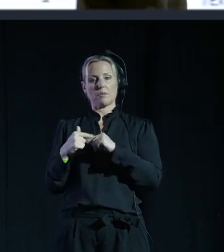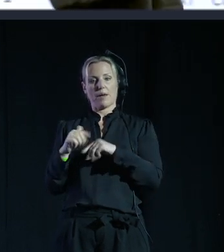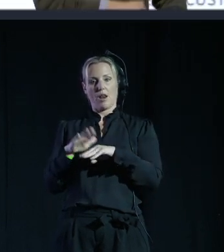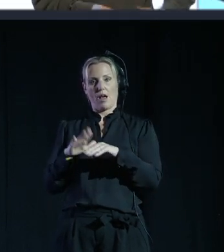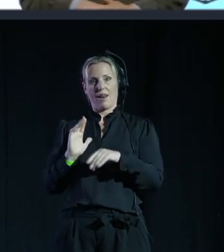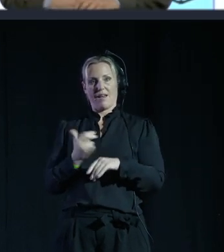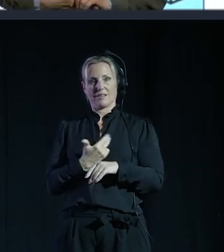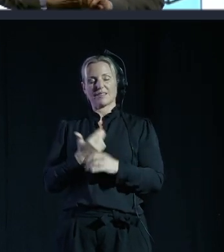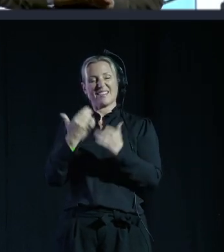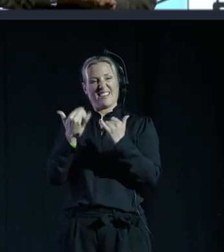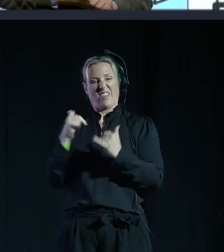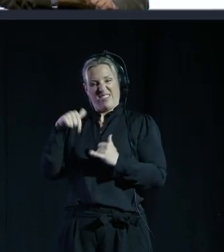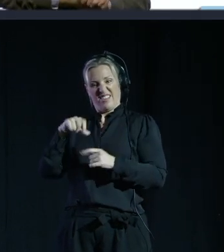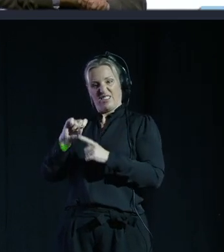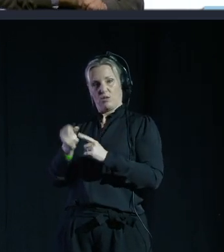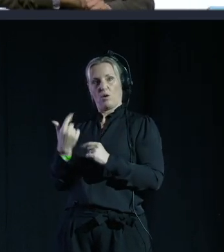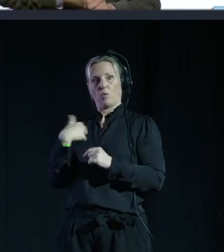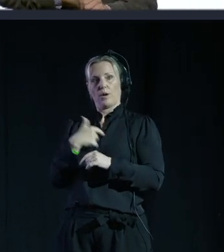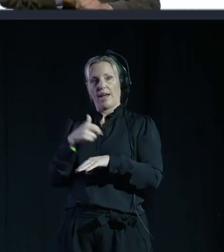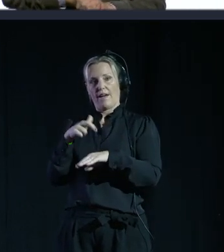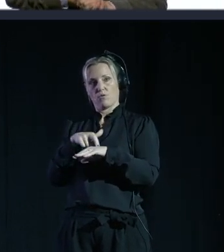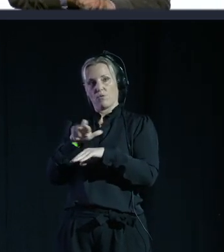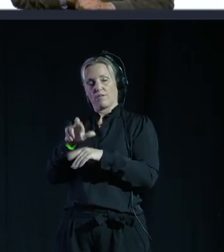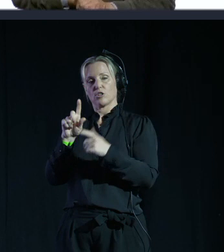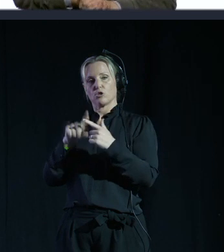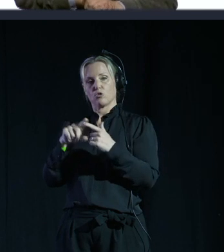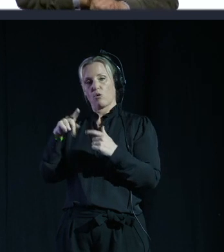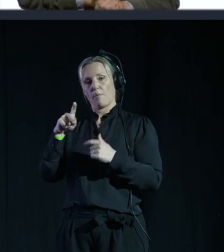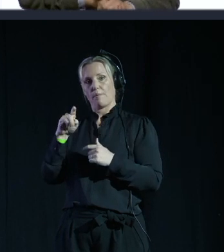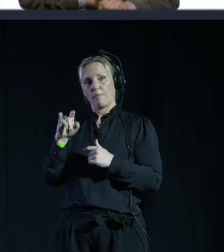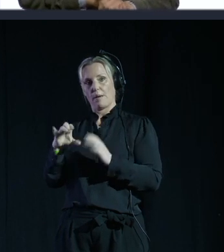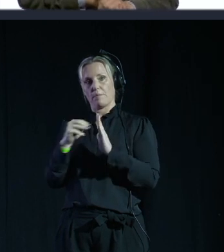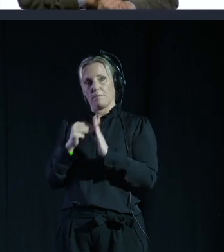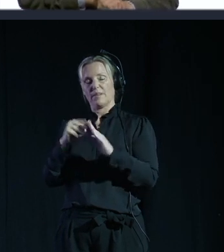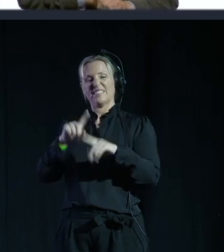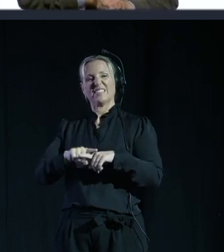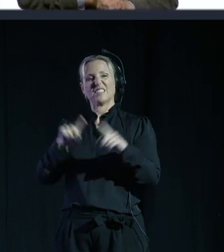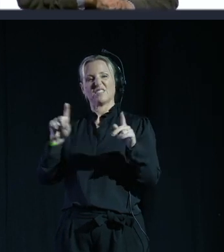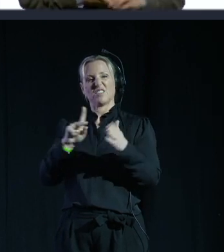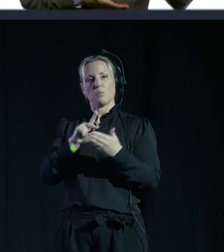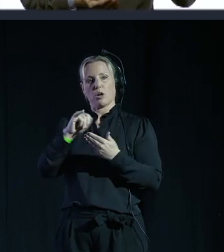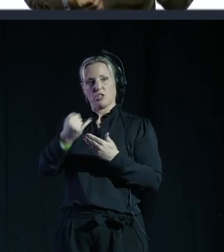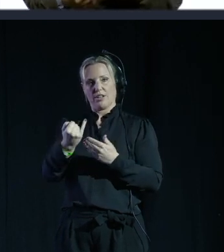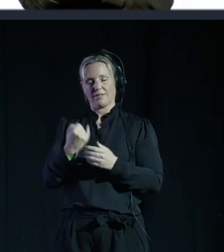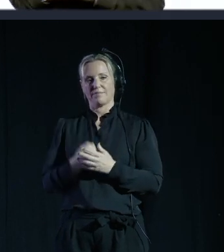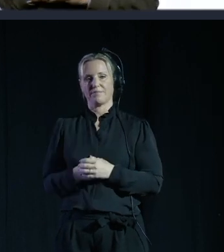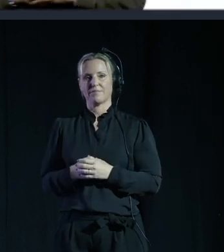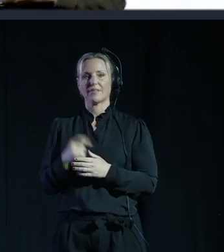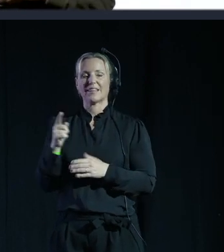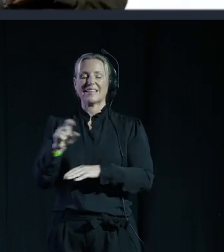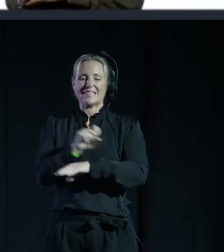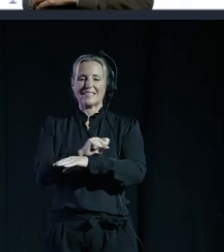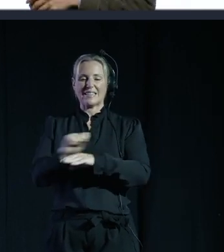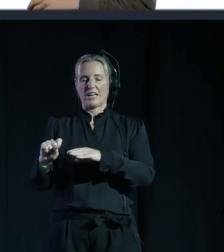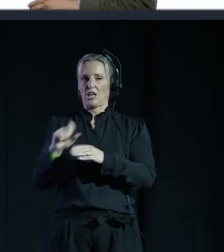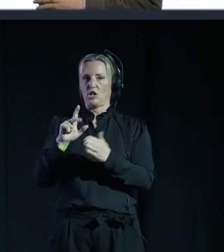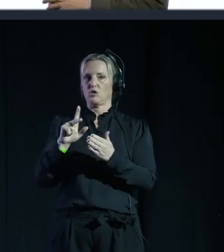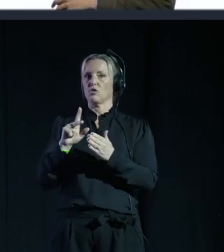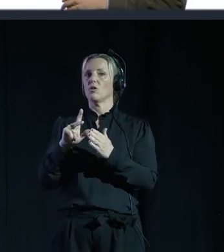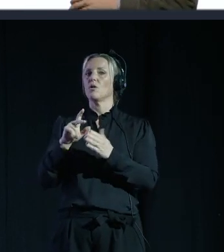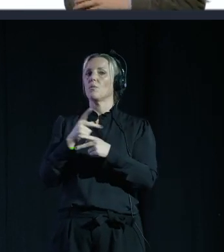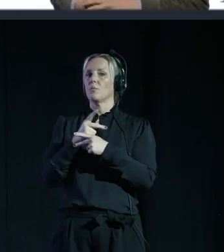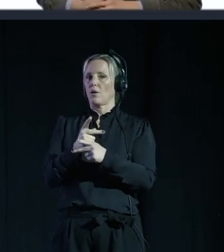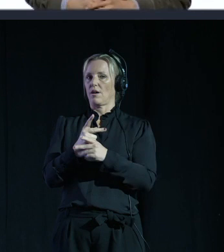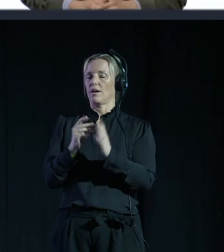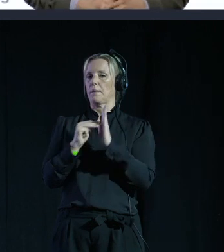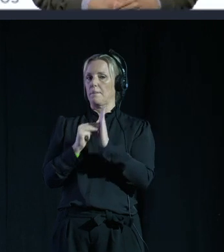case, we're going to have a reference to a public model in a different project. This is going to be the stage products model coming to us from the